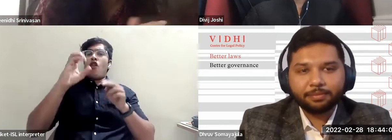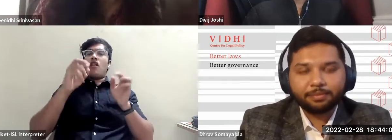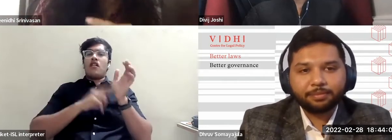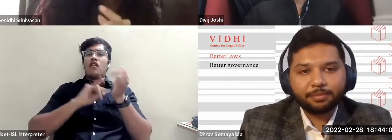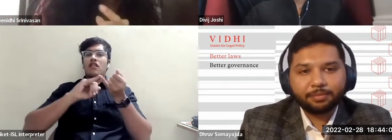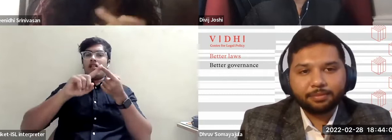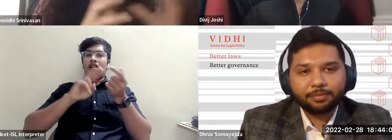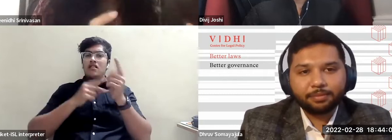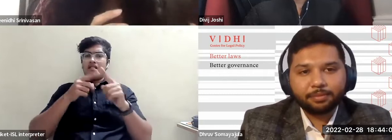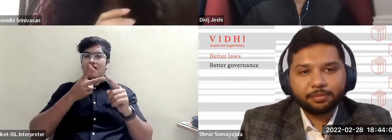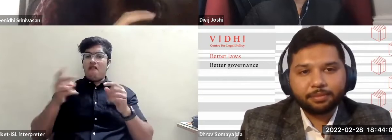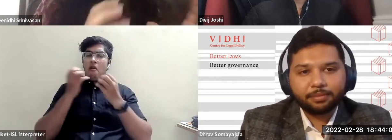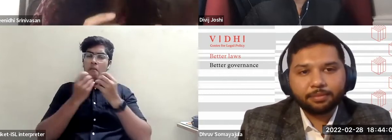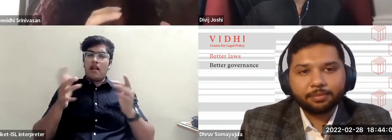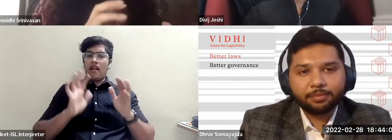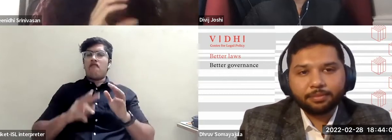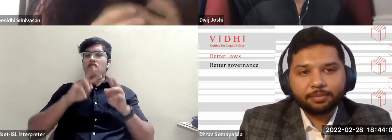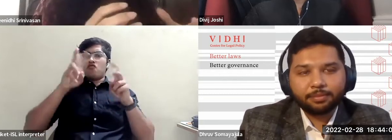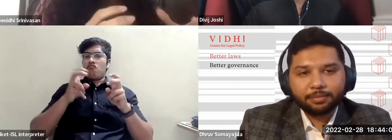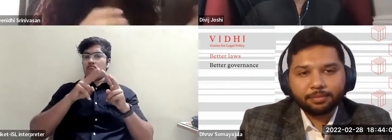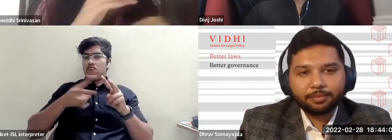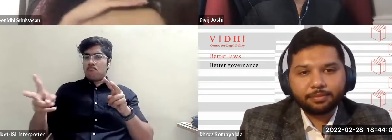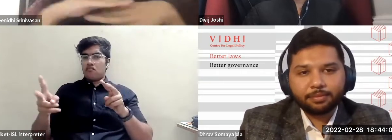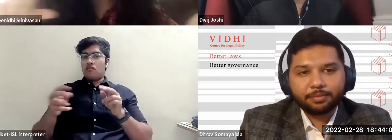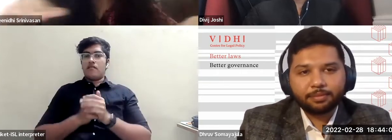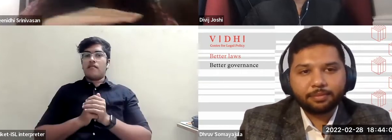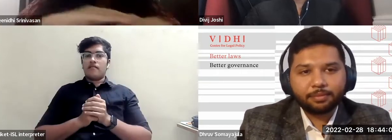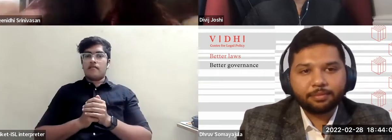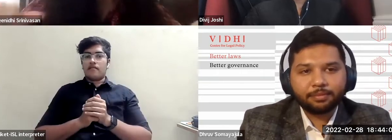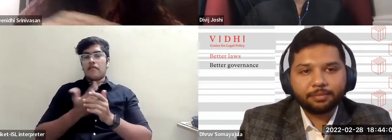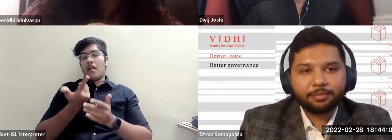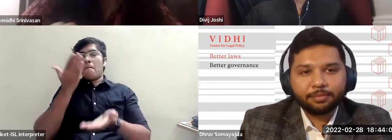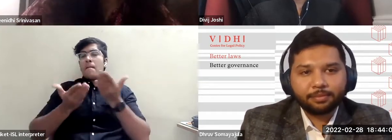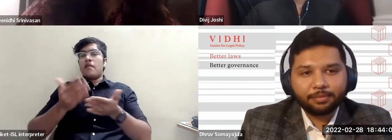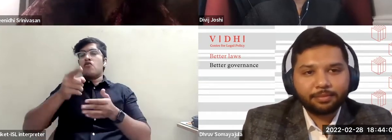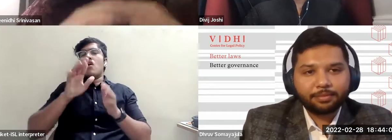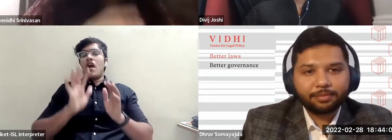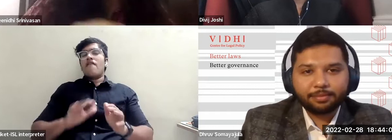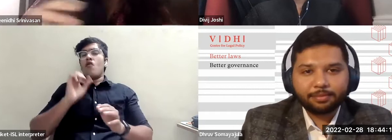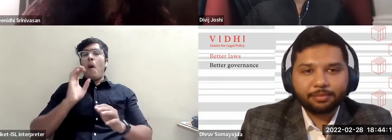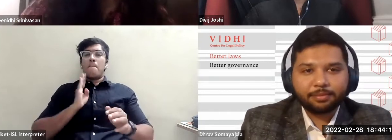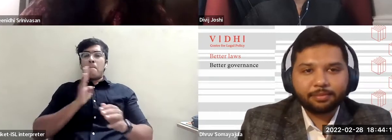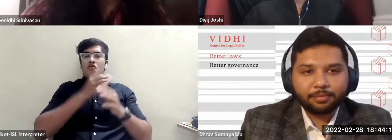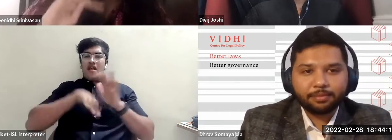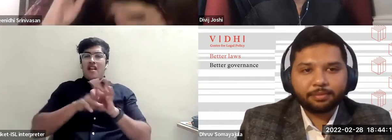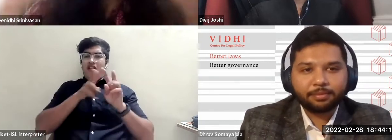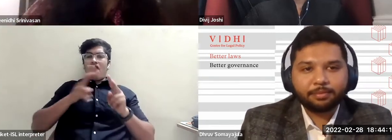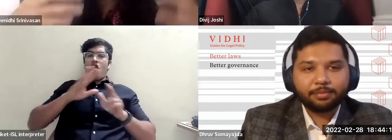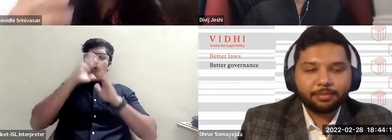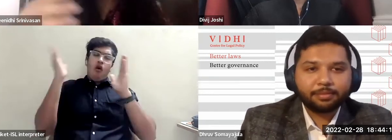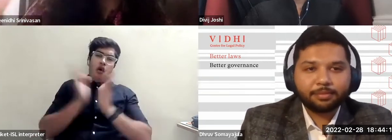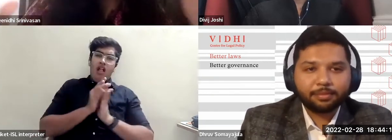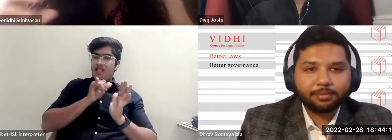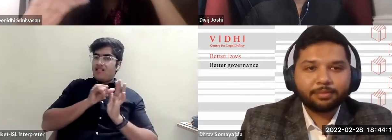interface? Does it mean that you have either you have the same standard across the board for all types of any